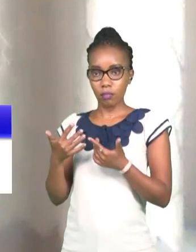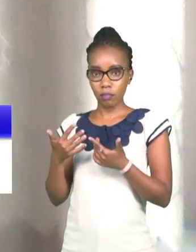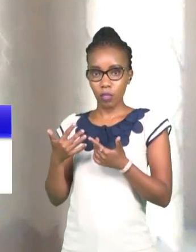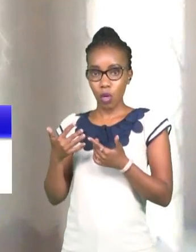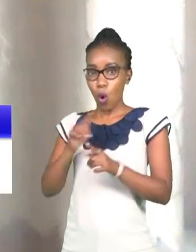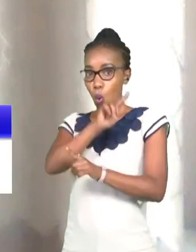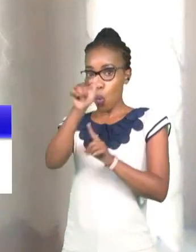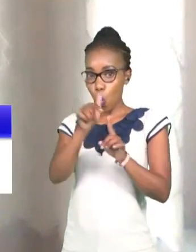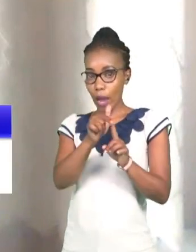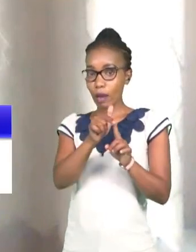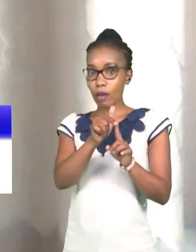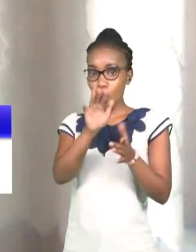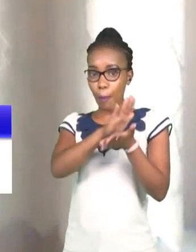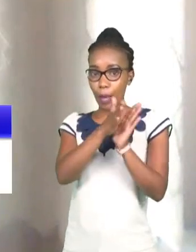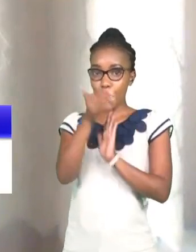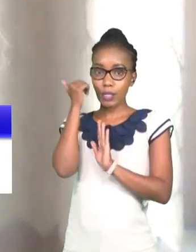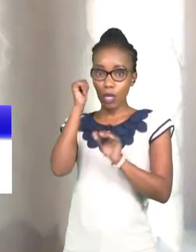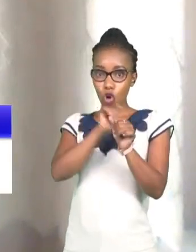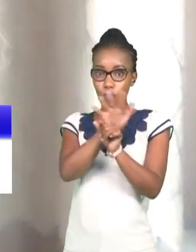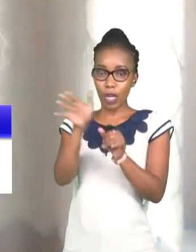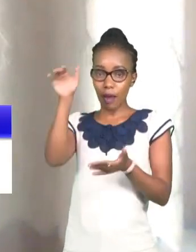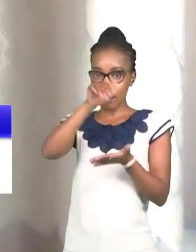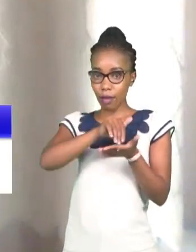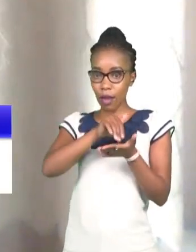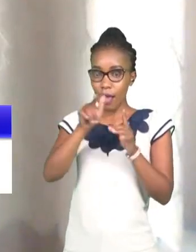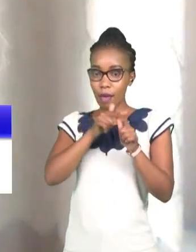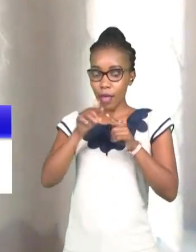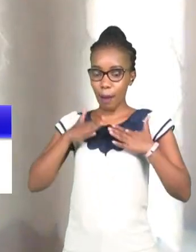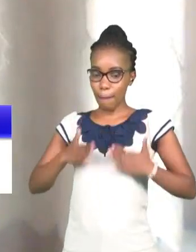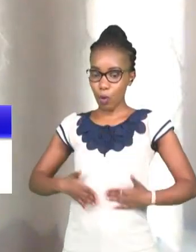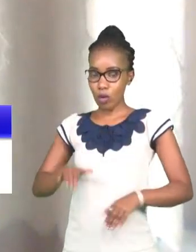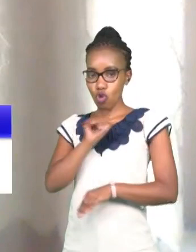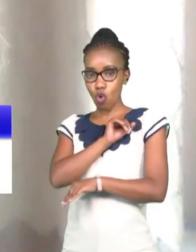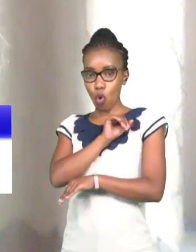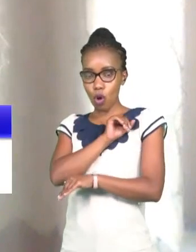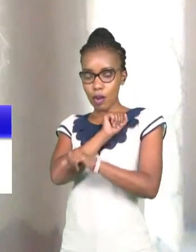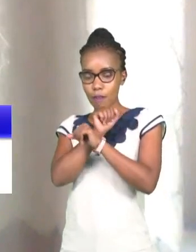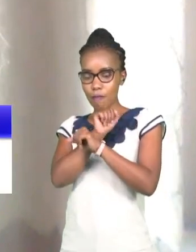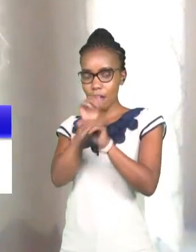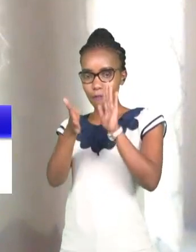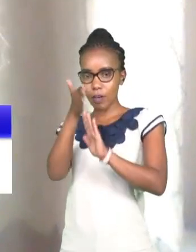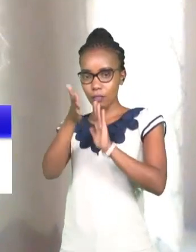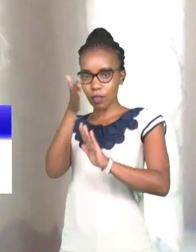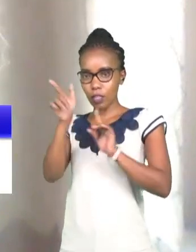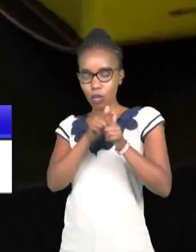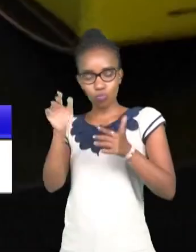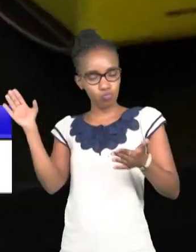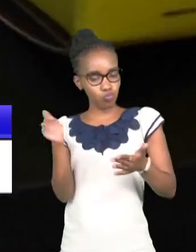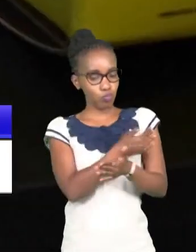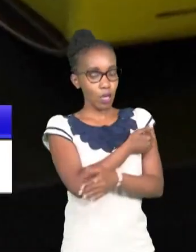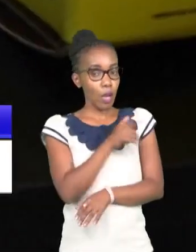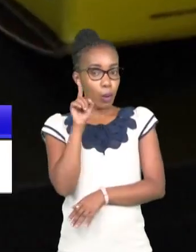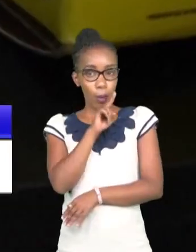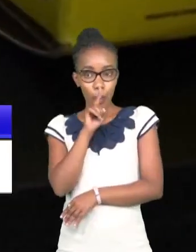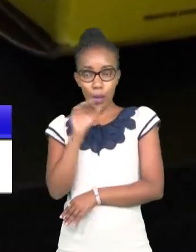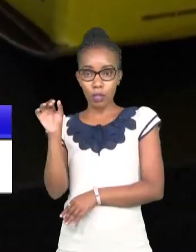that when you get COVID-19 again, then your body reacts faster and clears the disease and prevents severe disease. However, when